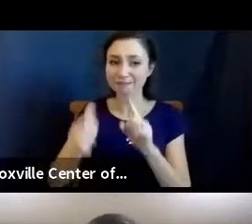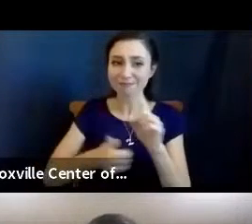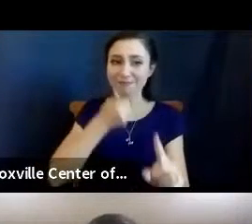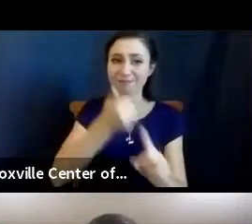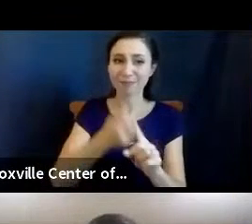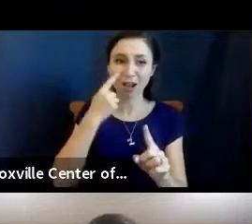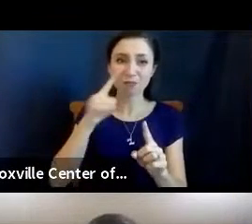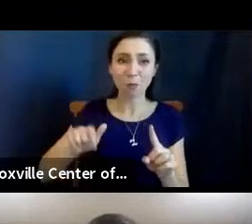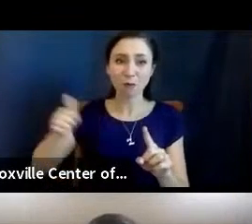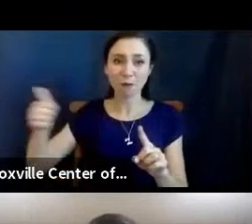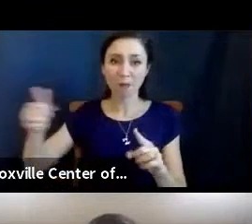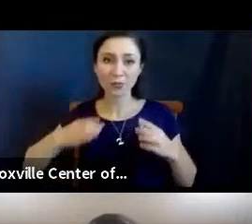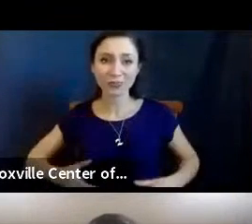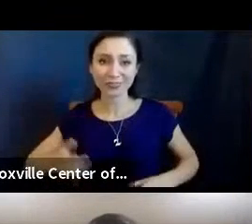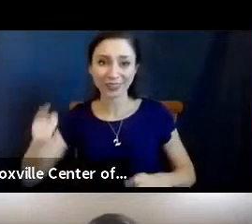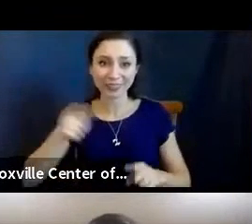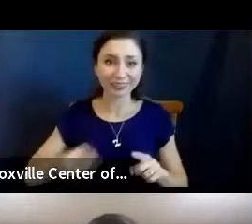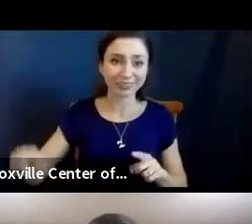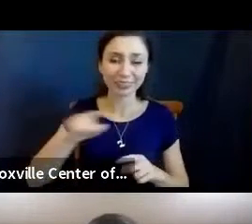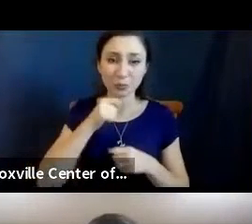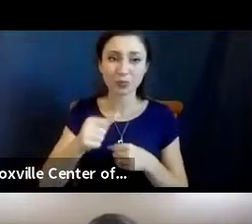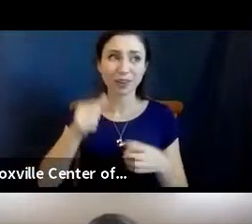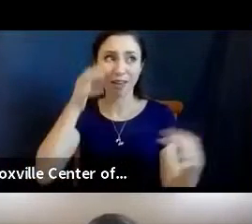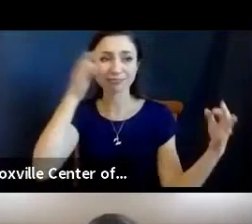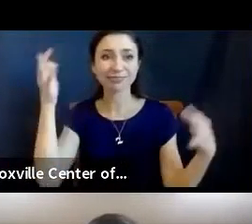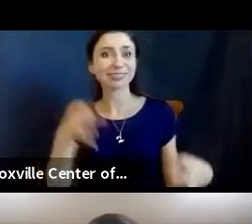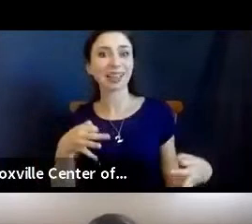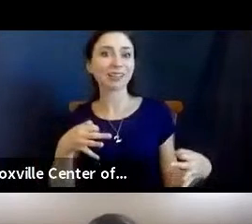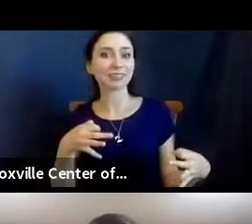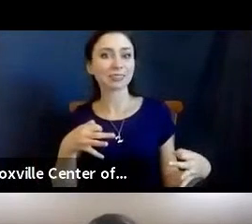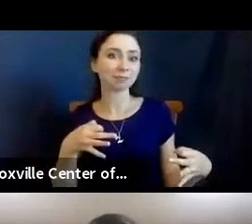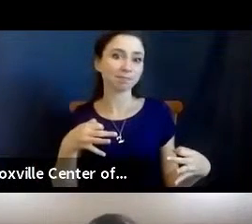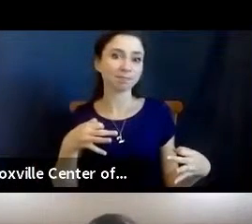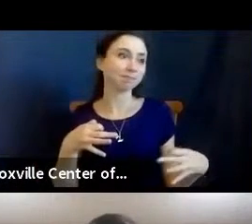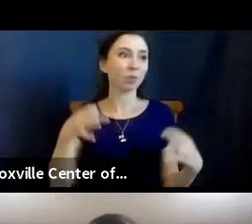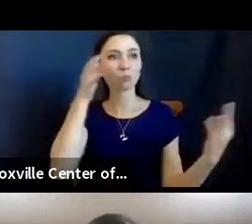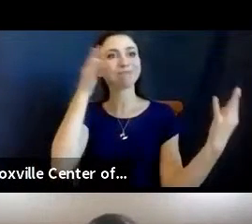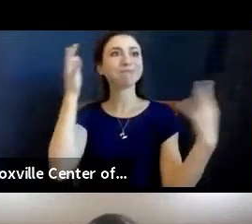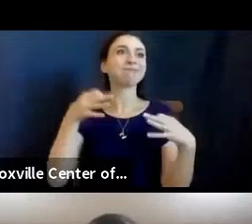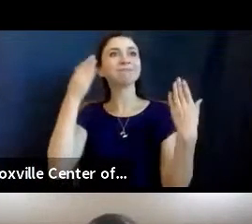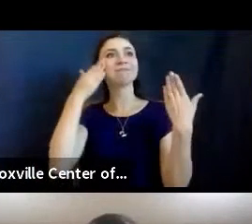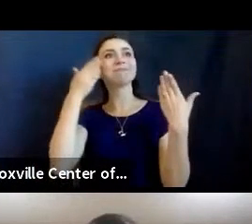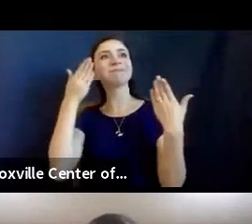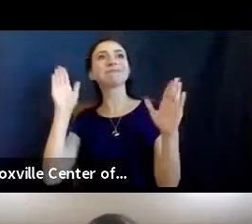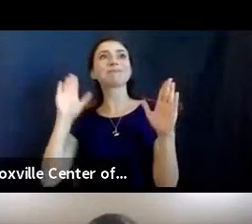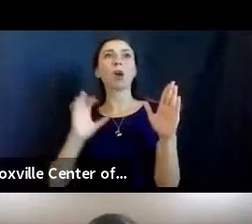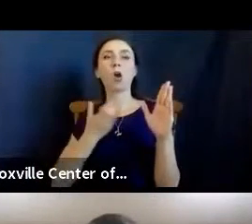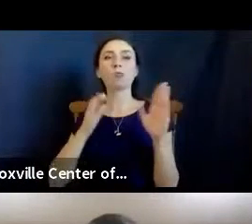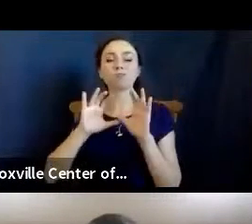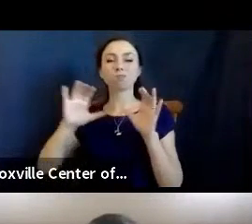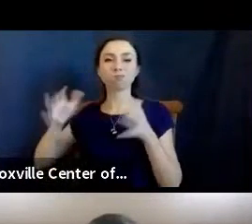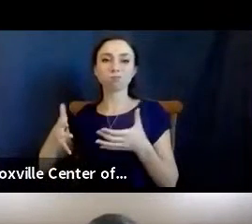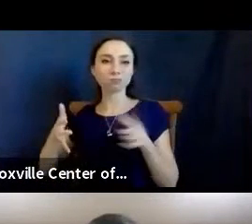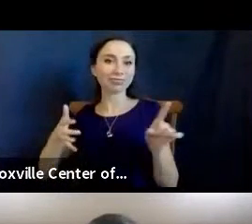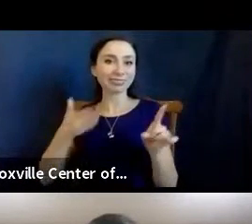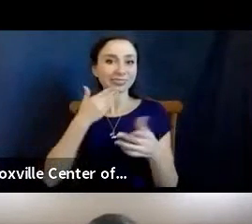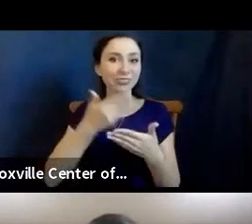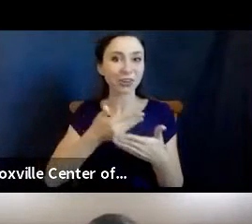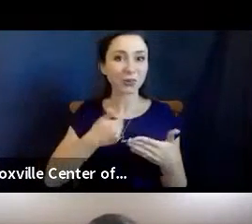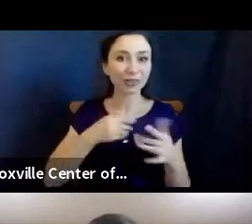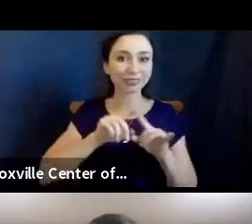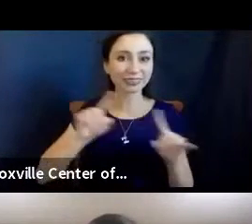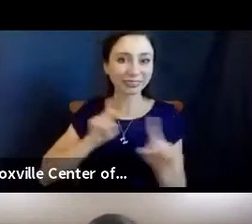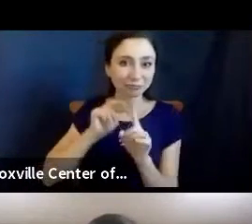citizens. We're not making them in an ivory tower bubble, but it's really nice to have someone with a different